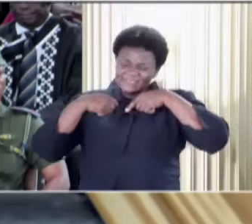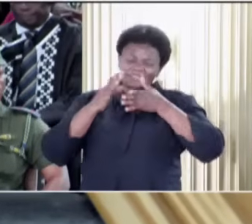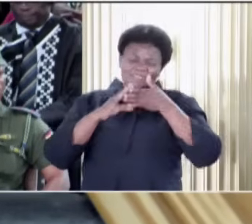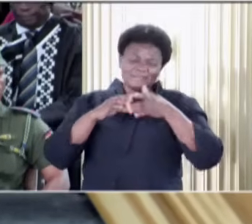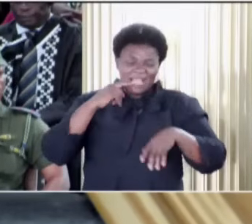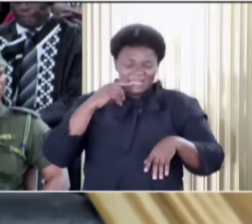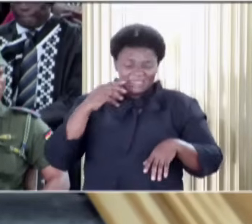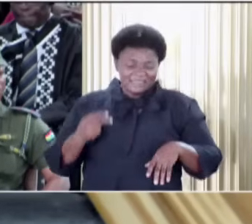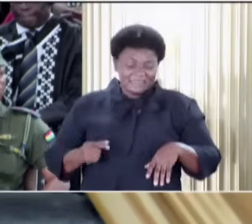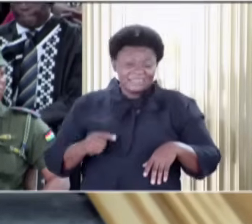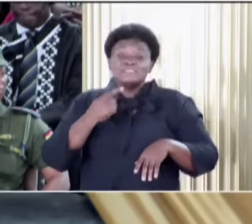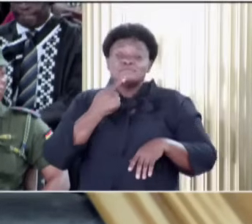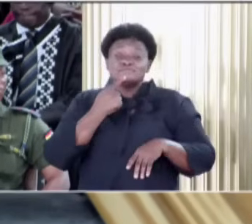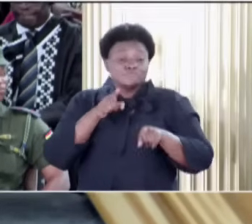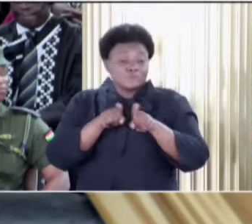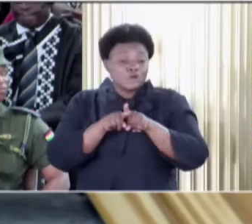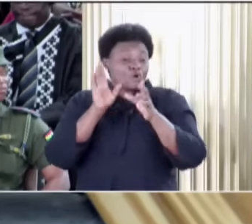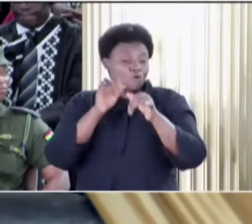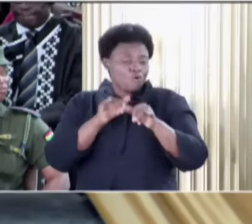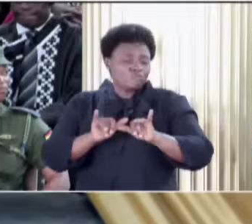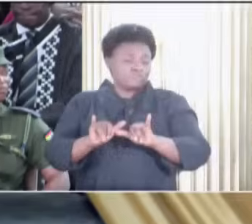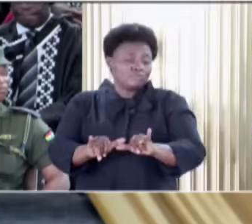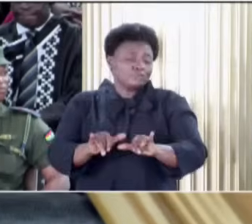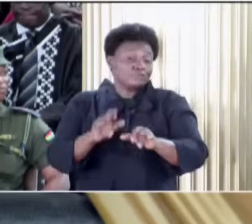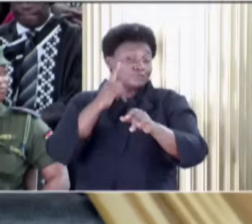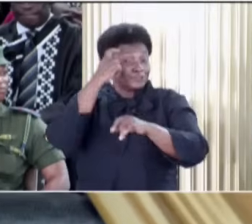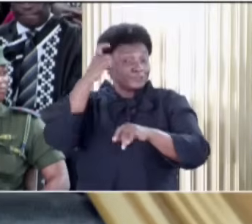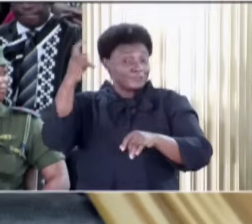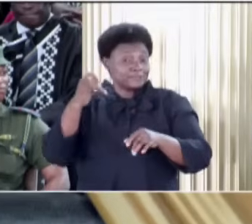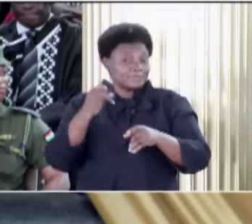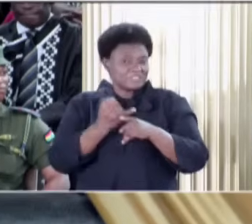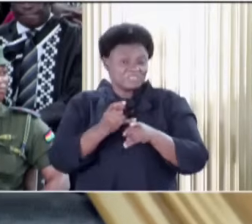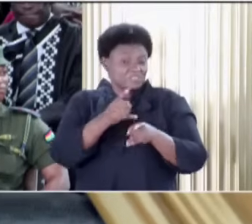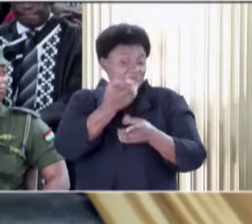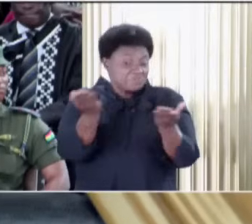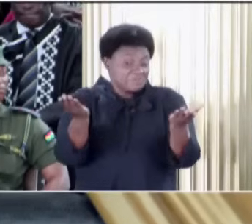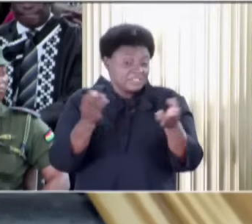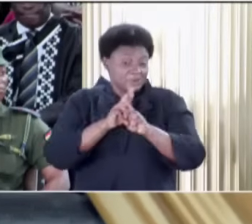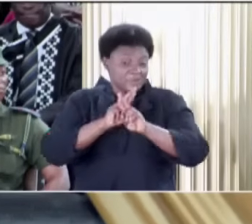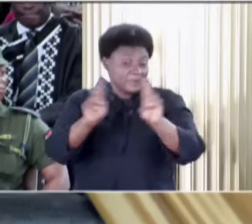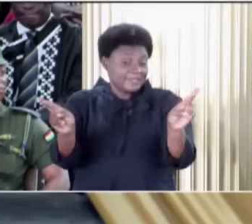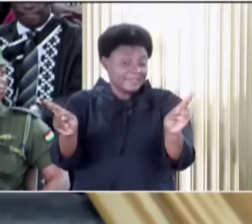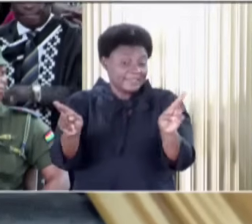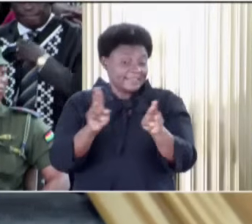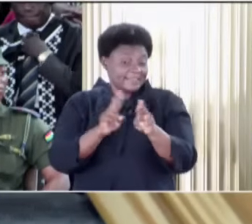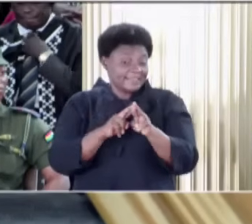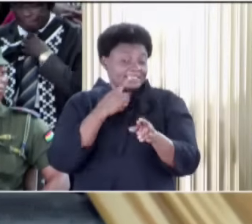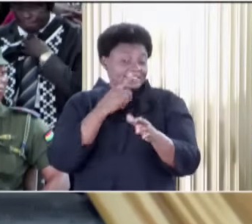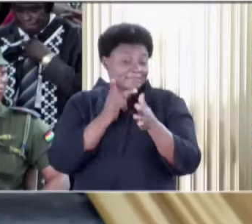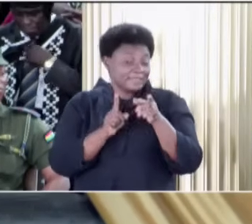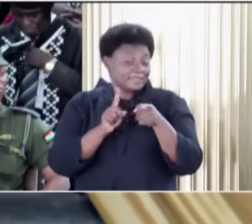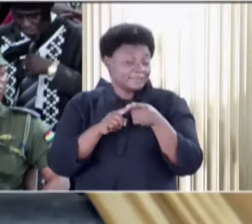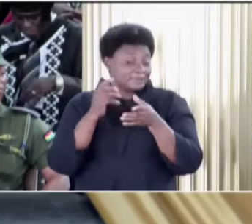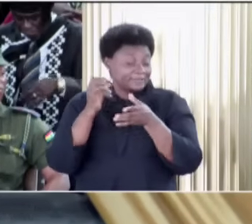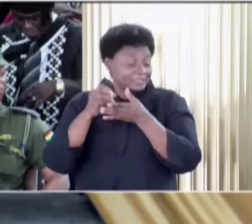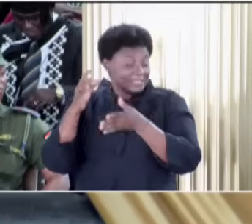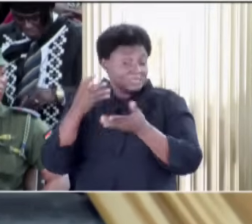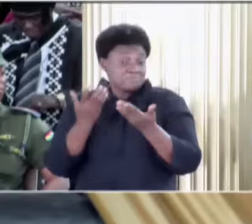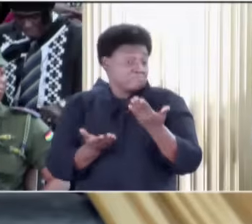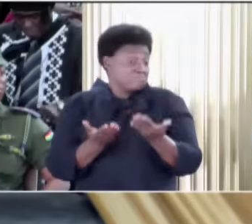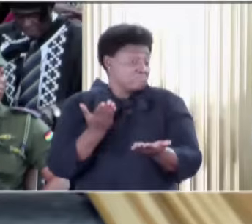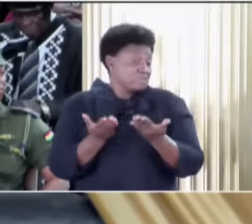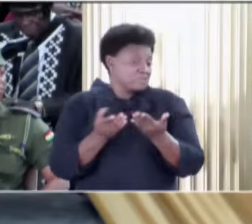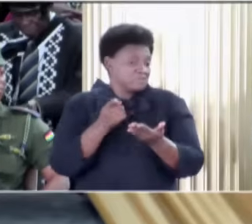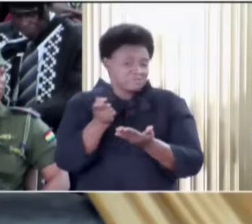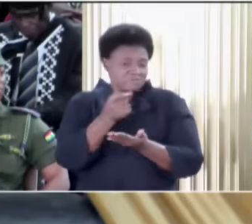our hopes remained and dreams sustained. We may not be ready, and the path not steady. Maybe even